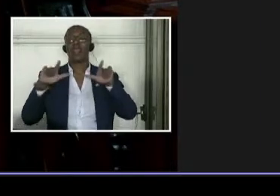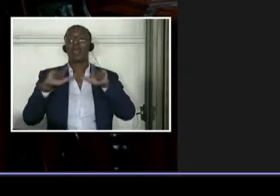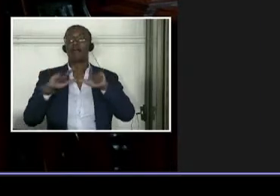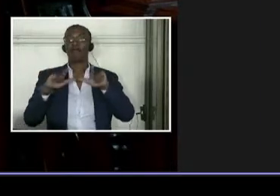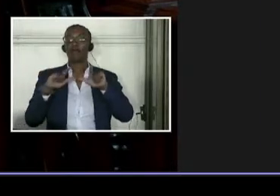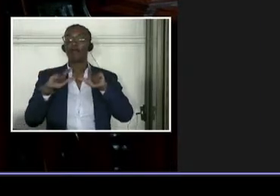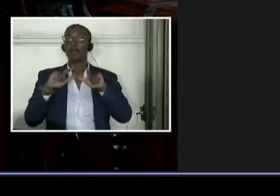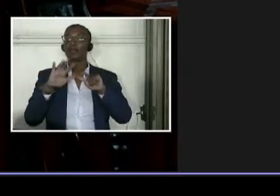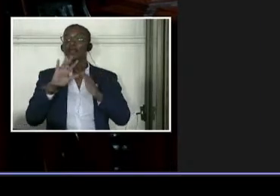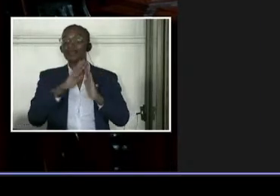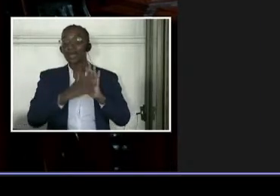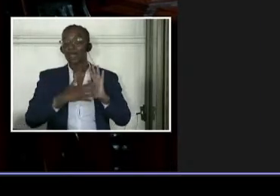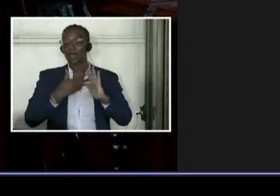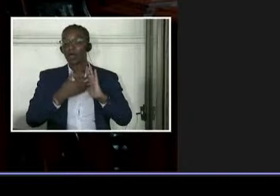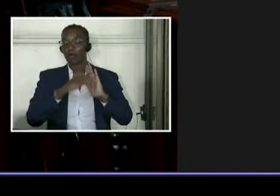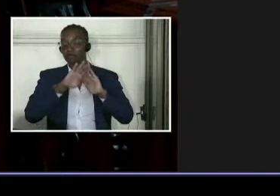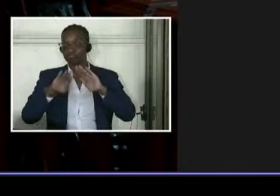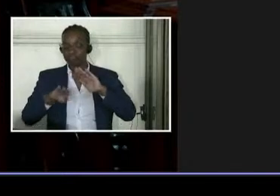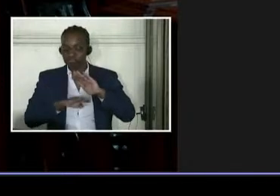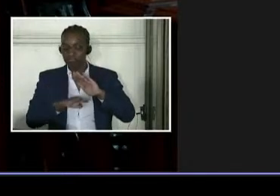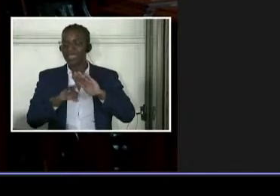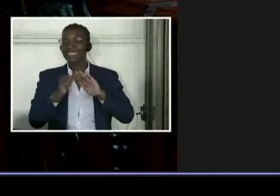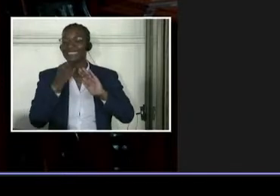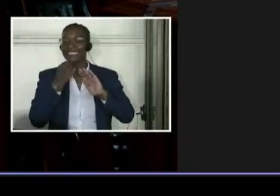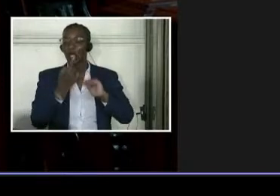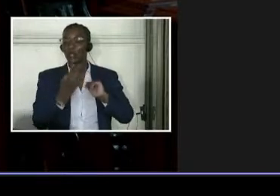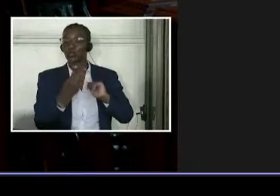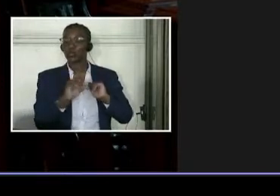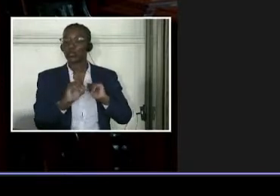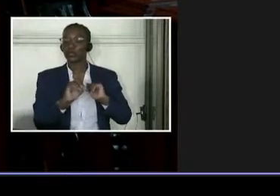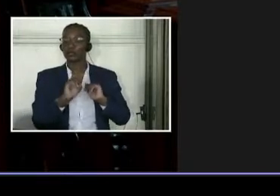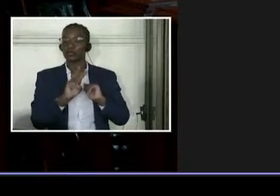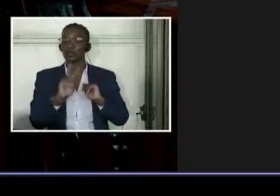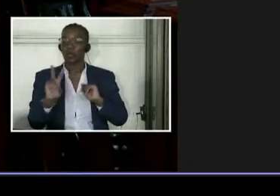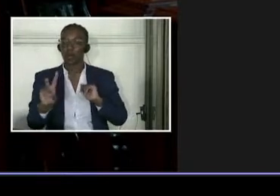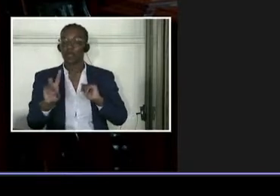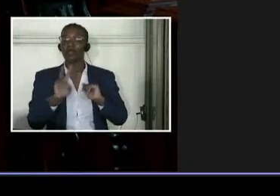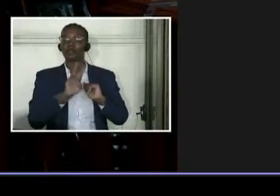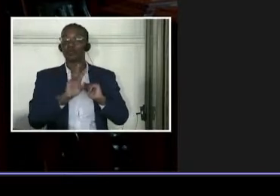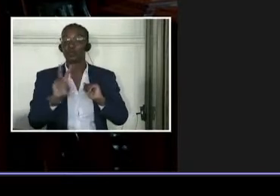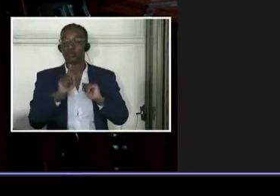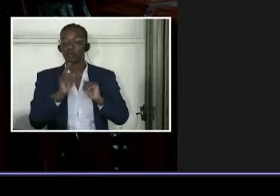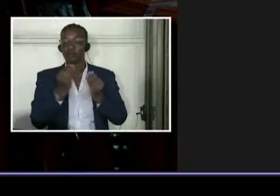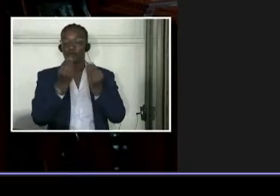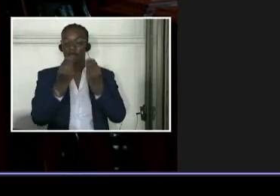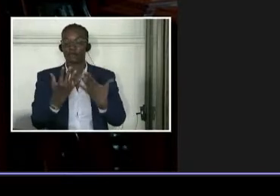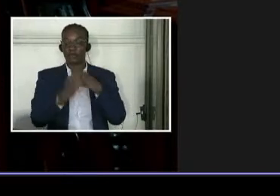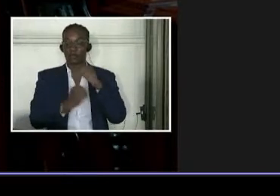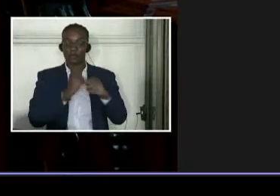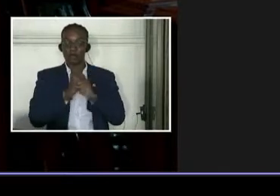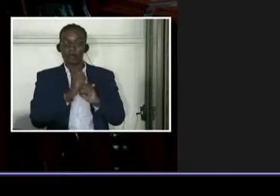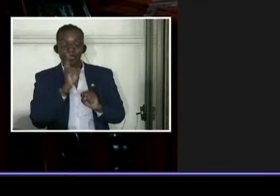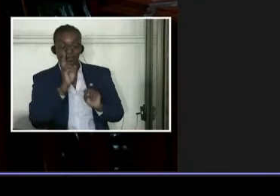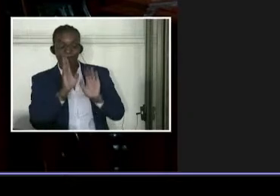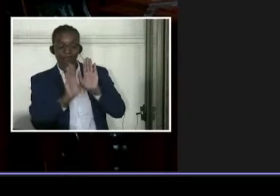table below reflects delivery per subsidy instruments for the 2021-22 financial year. You can see